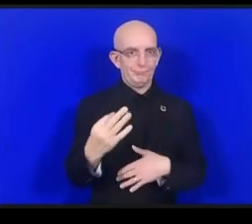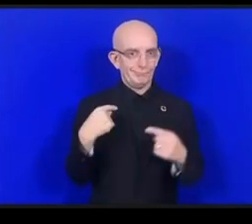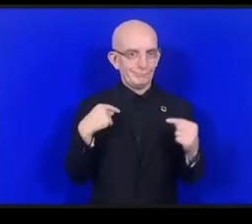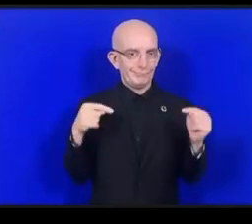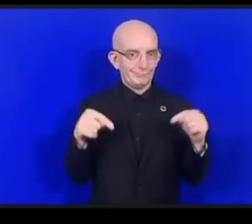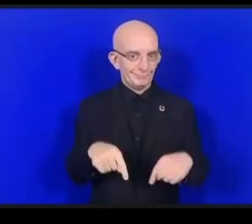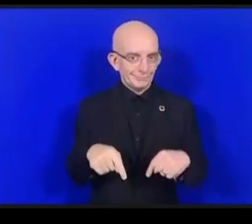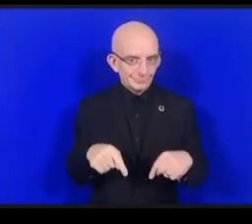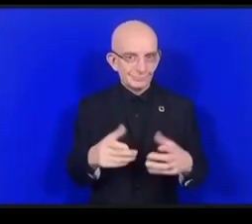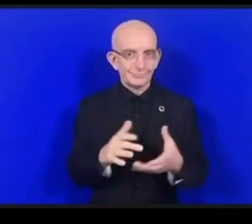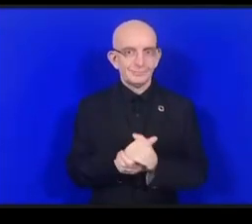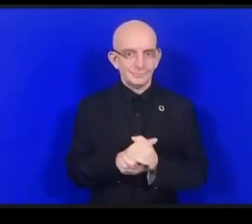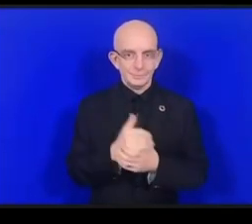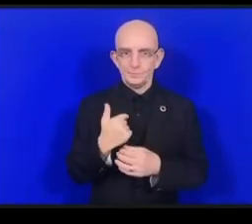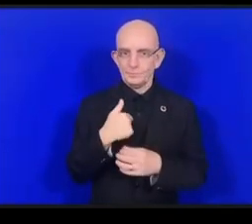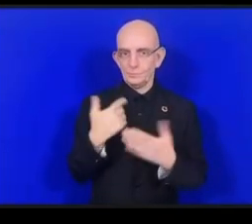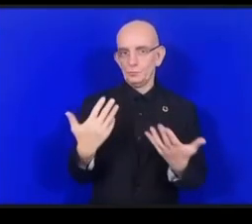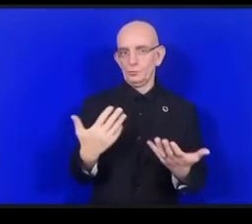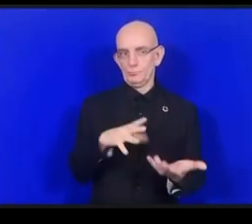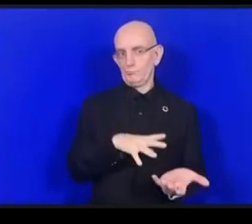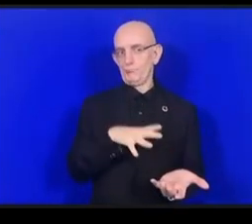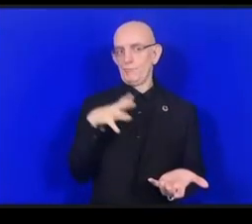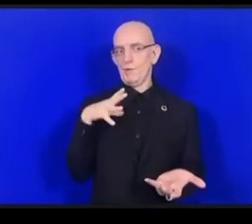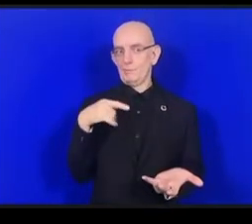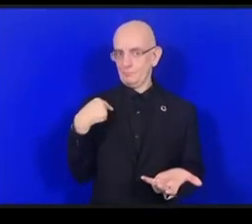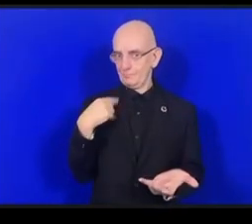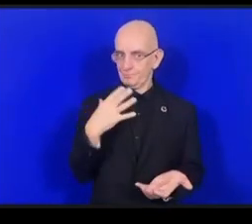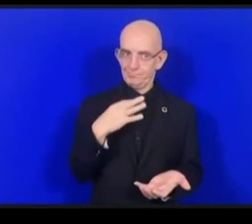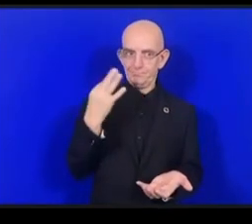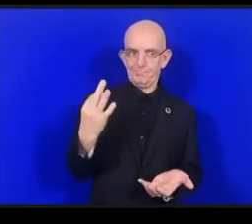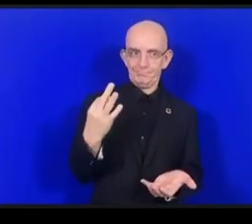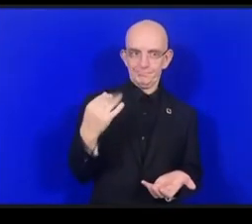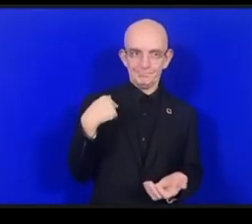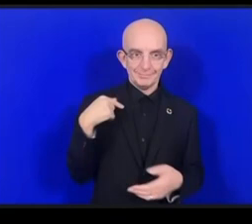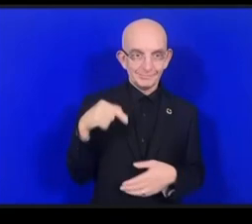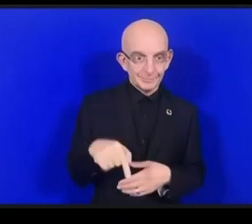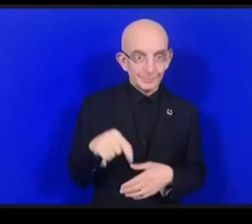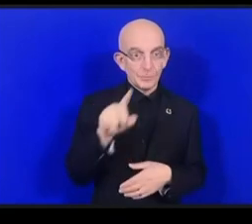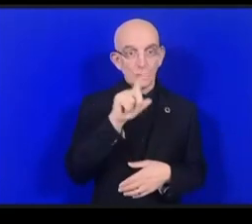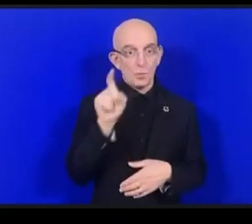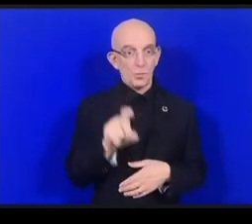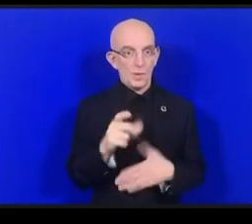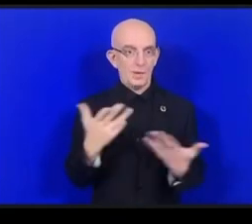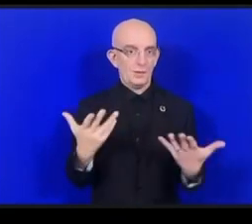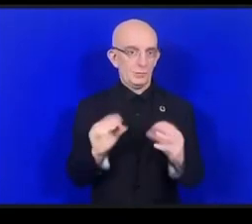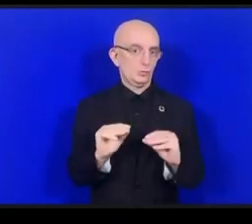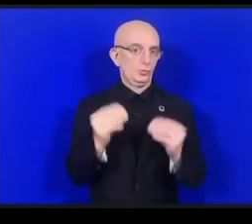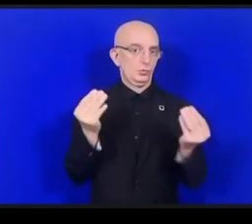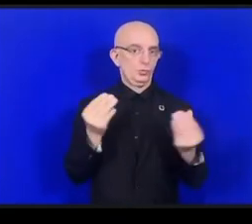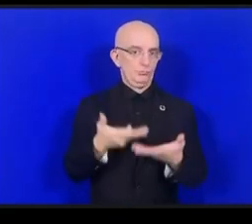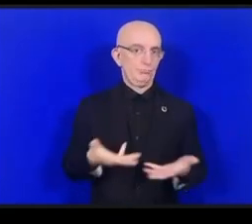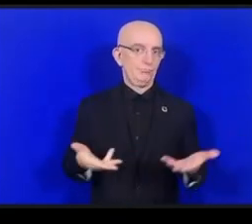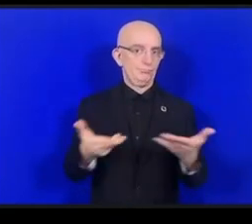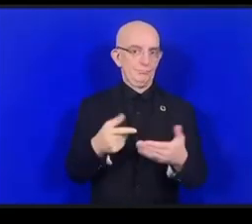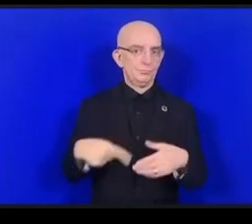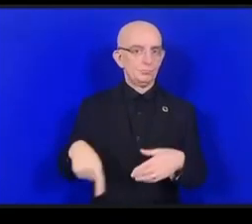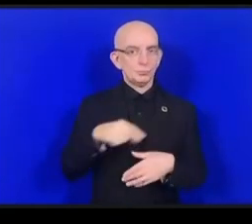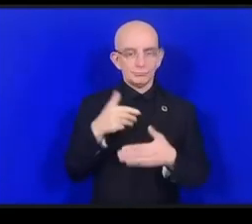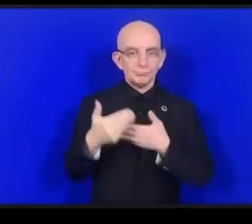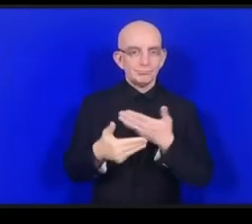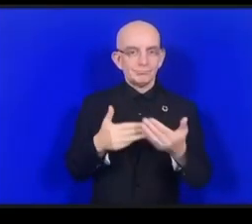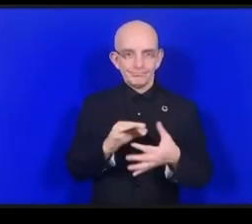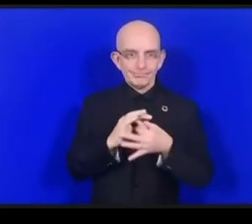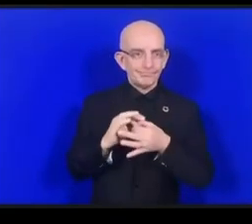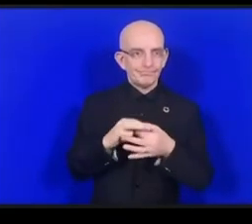here, because that as a young people, I could sit together with the senior people at the high